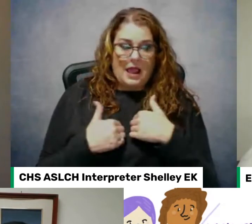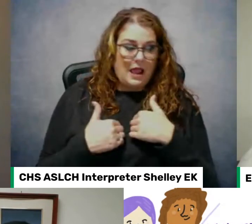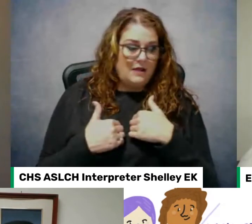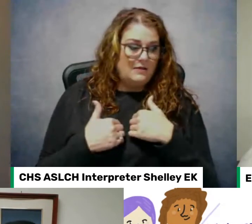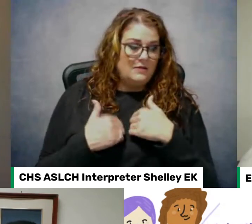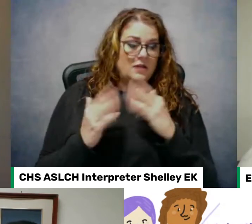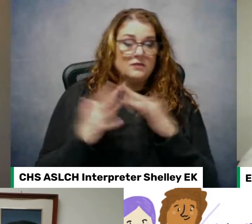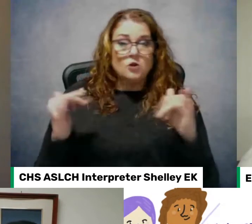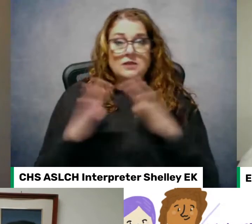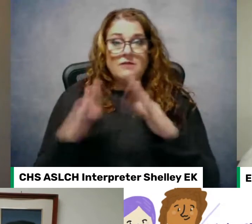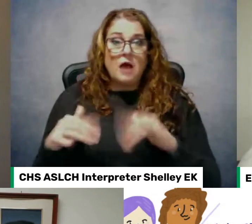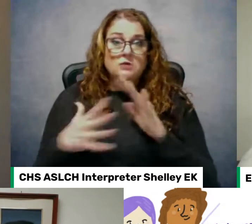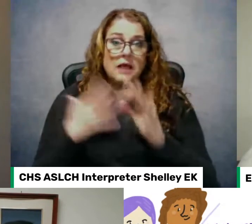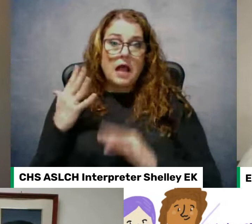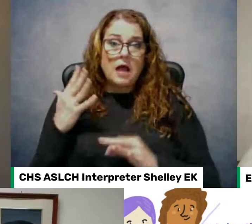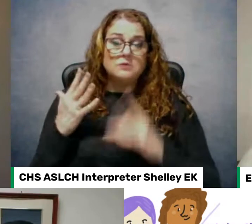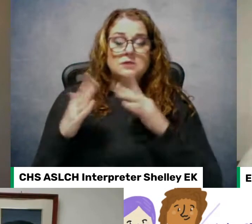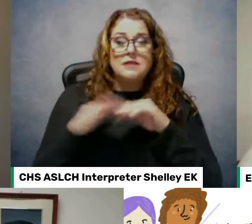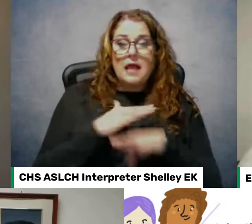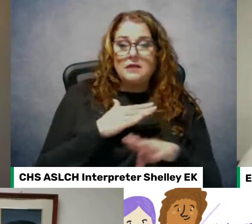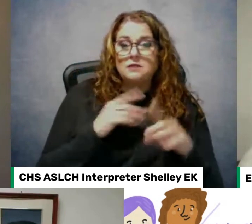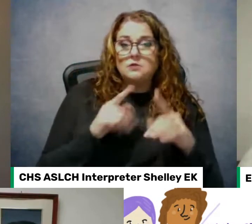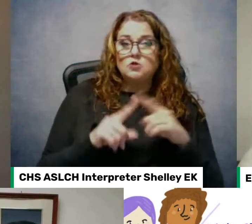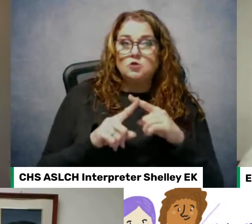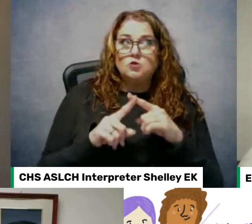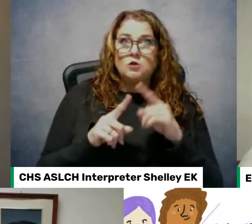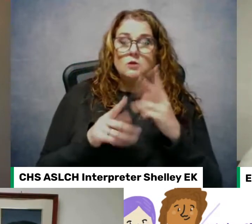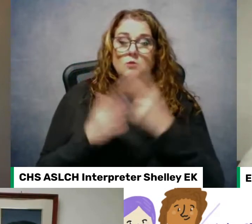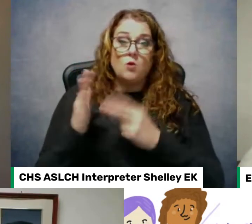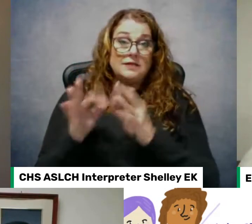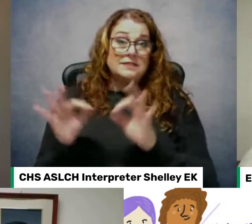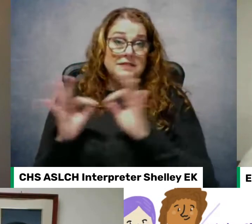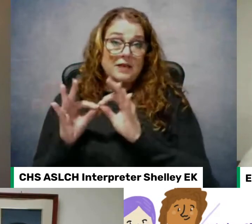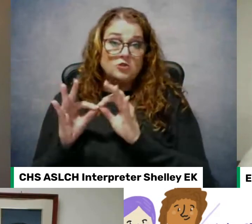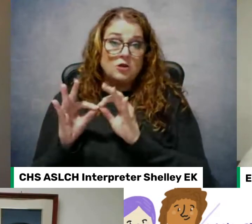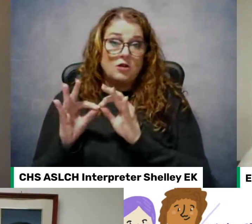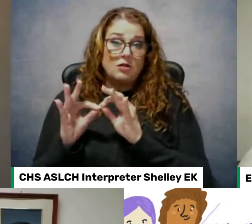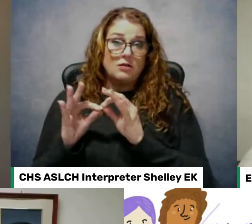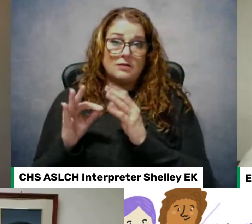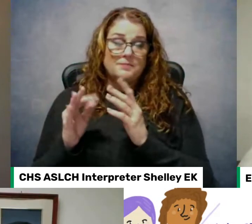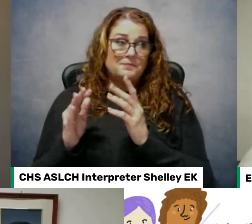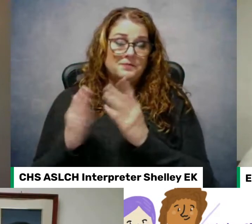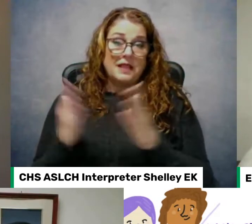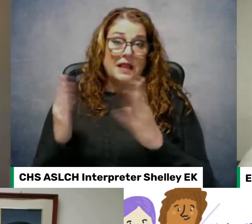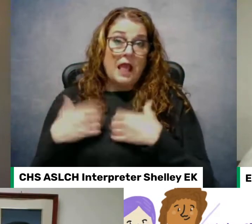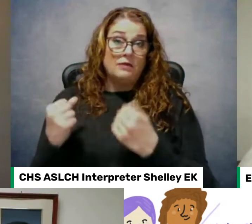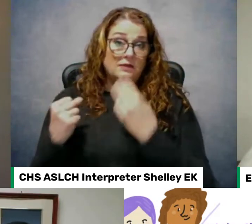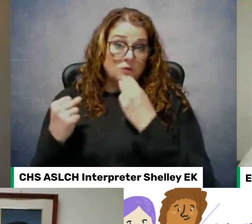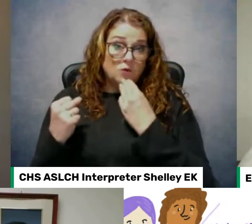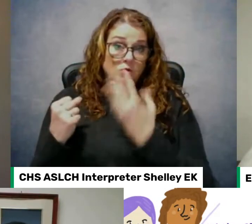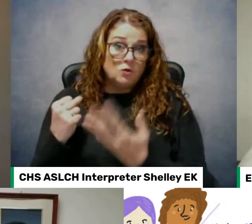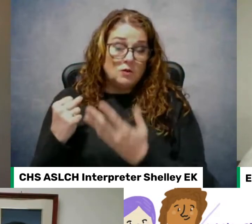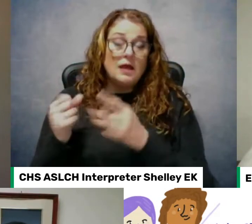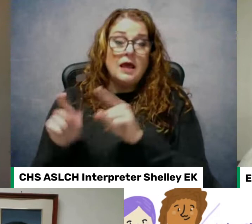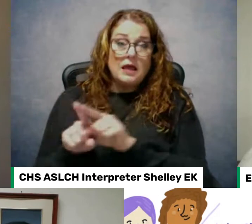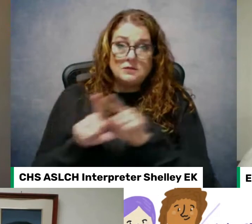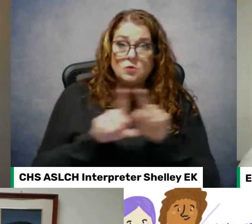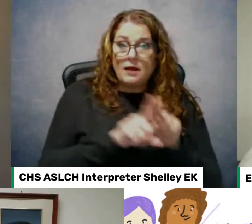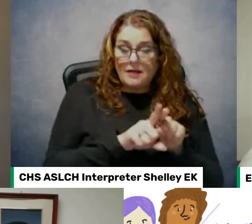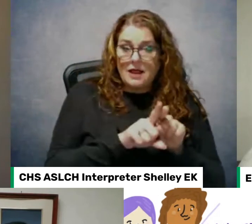diversity of housing options, that have access to both essentials like healthy food, as well